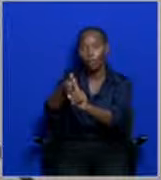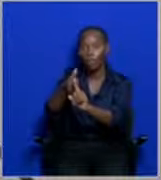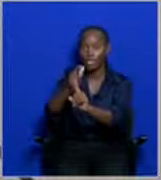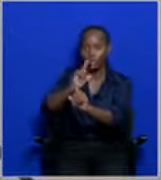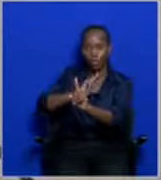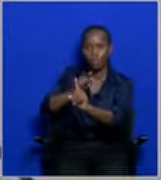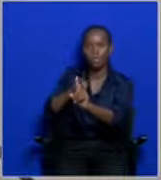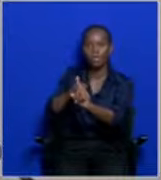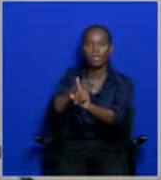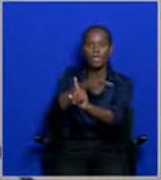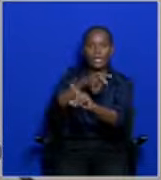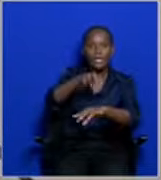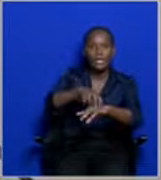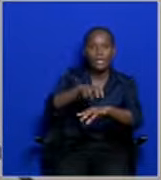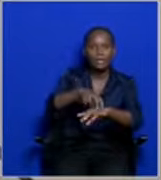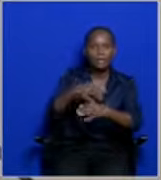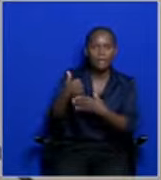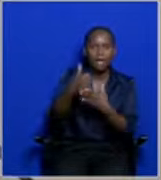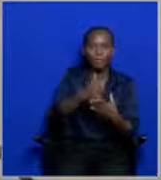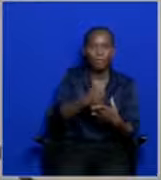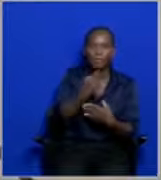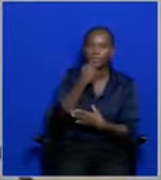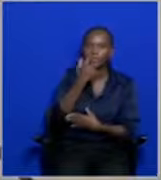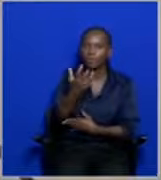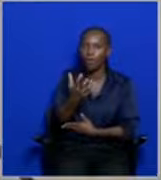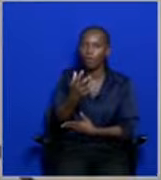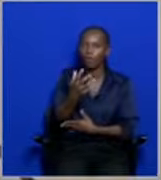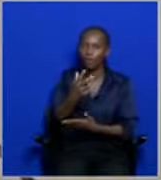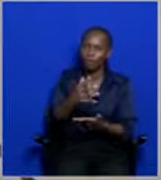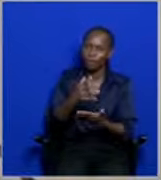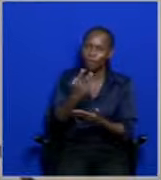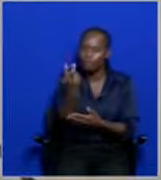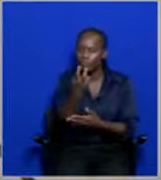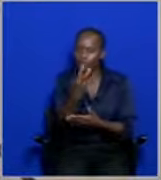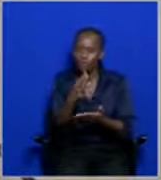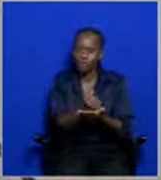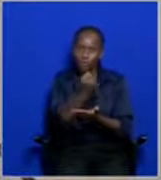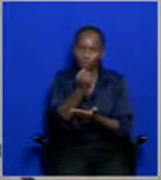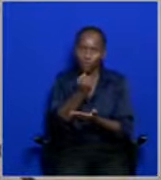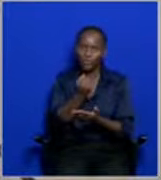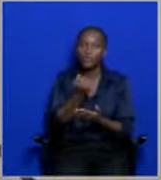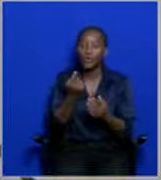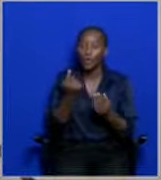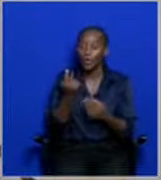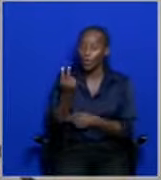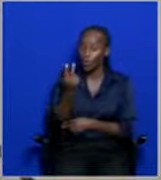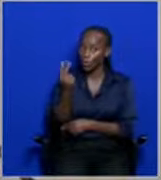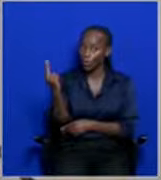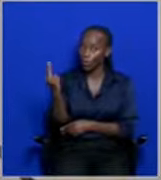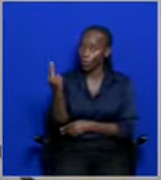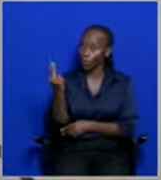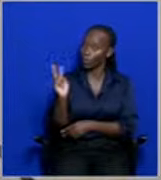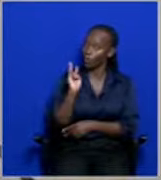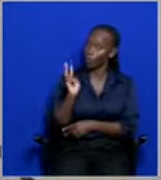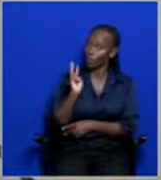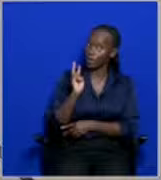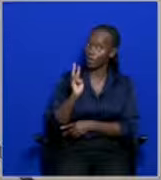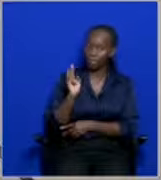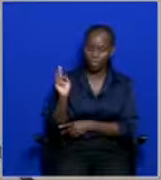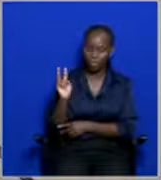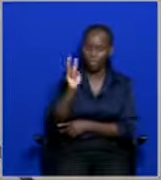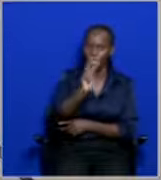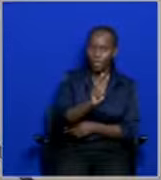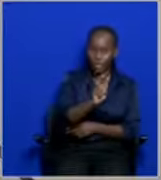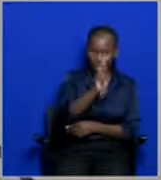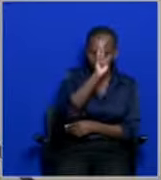3, we went to SAPS in Rosebank to make a OB entry that we will work in the area, and we went to the